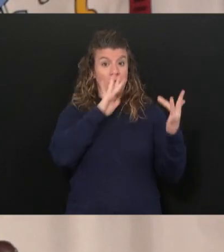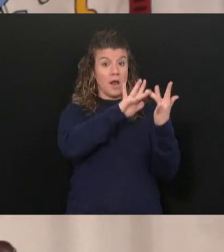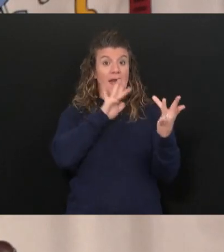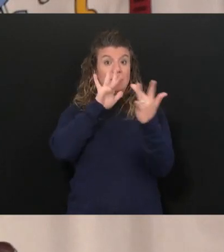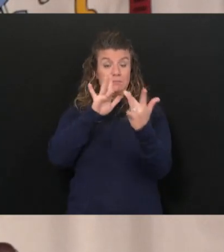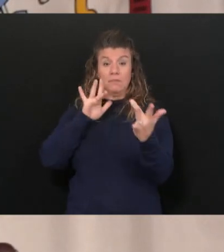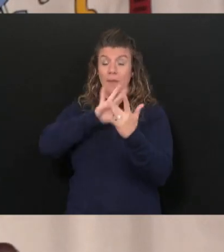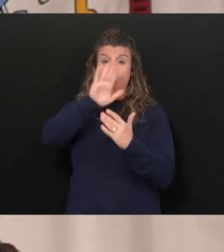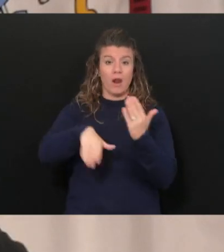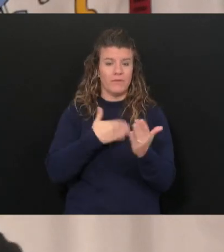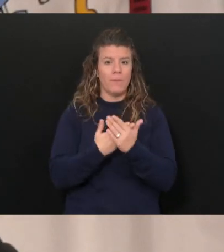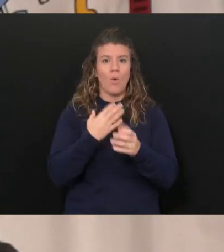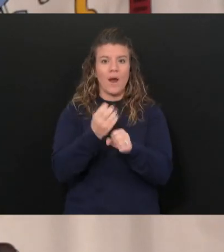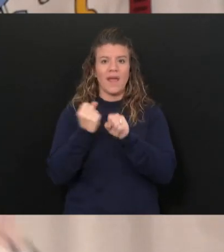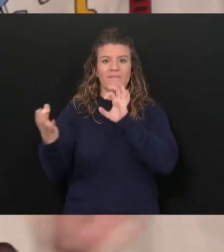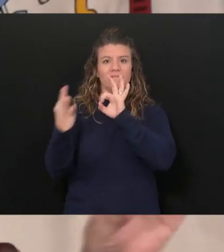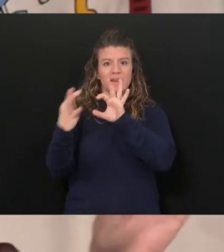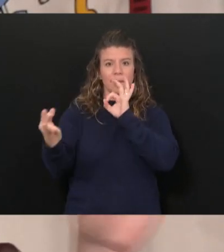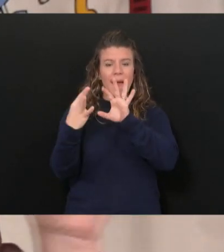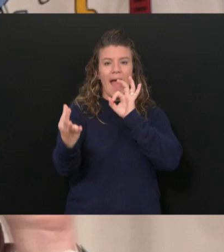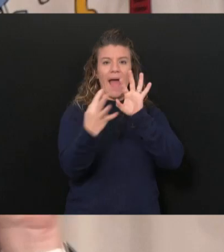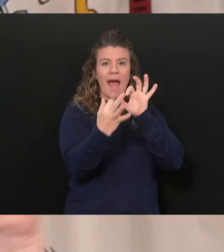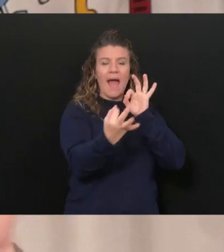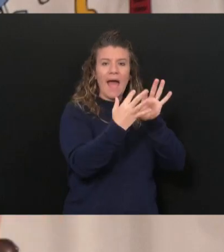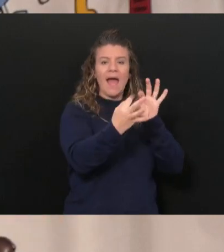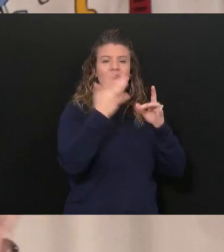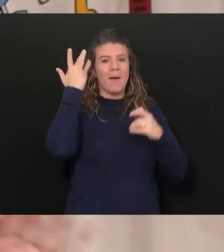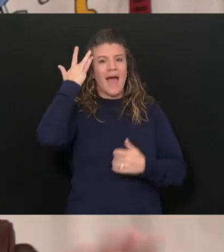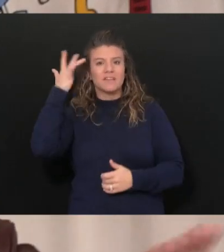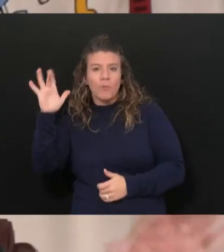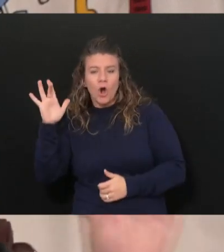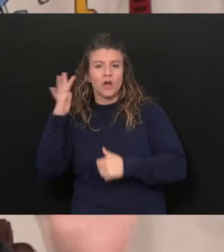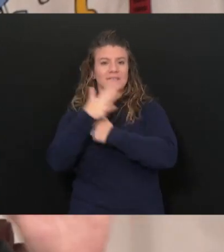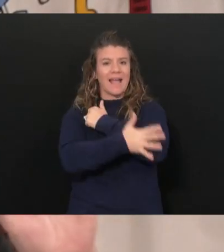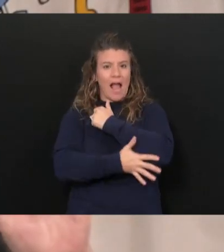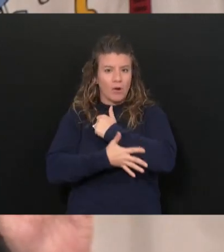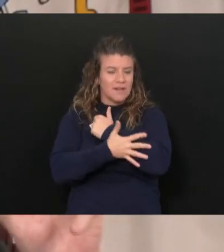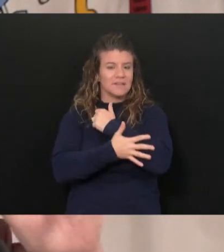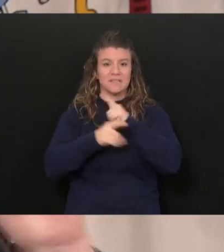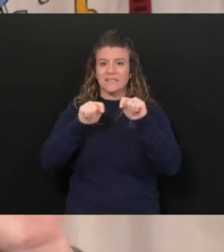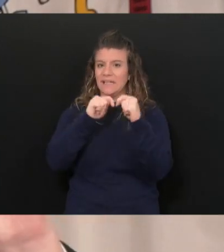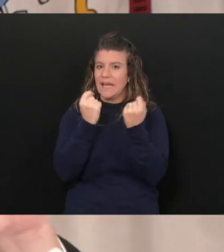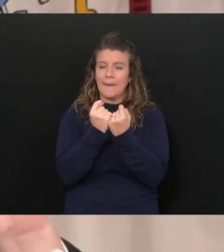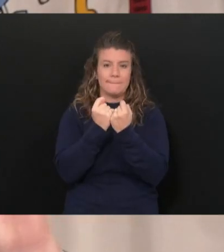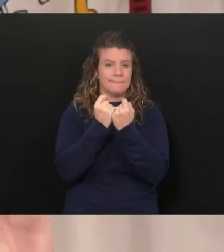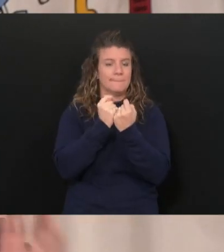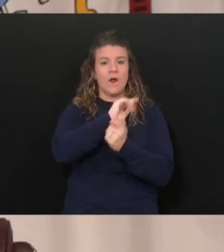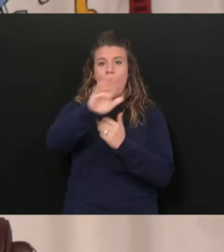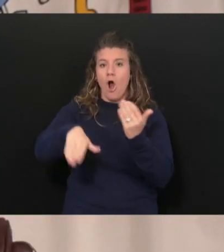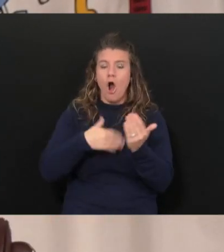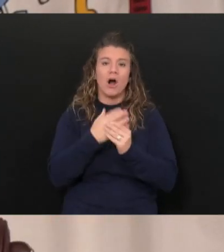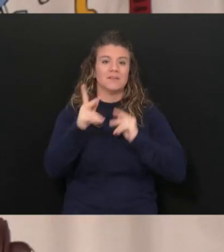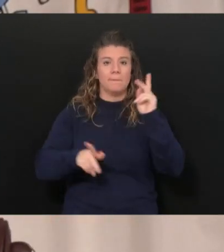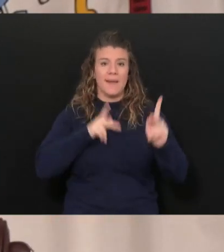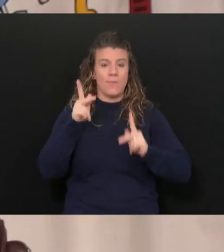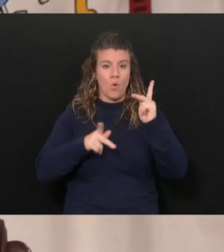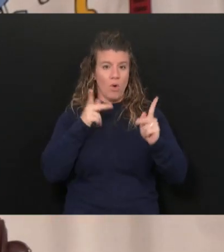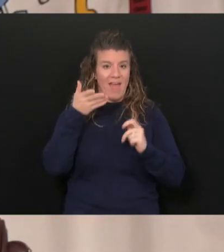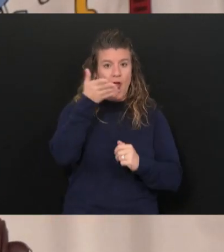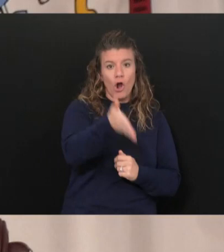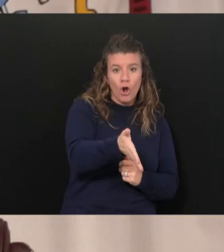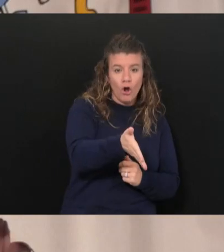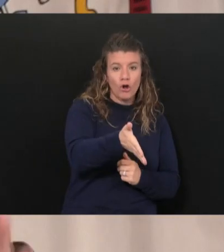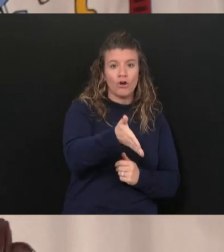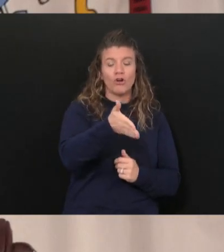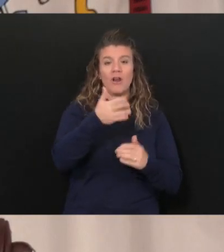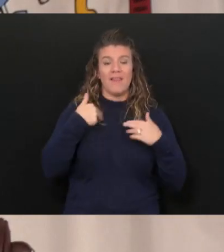have feedback from our experts and from the counties and the people that are on the ground and